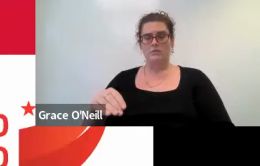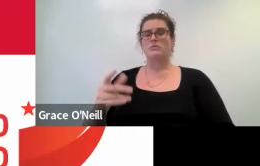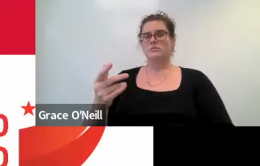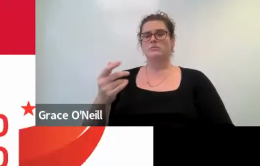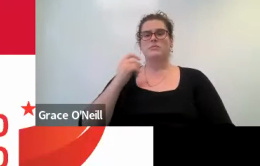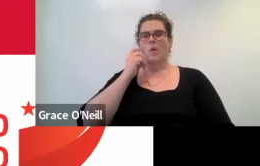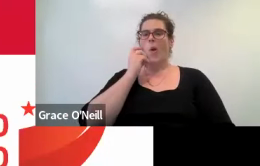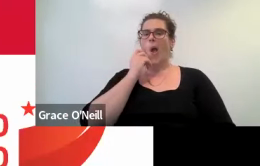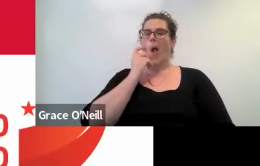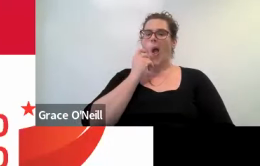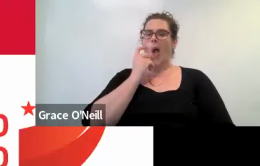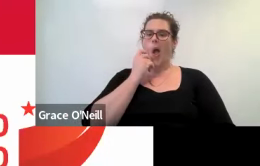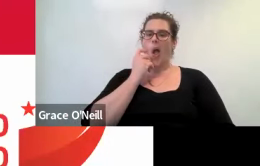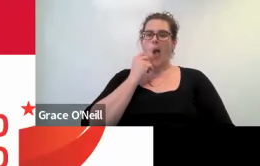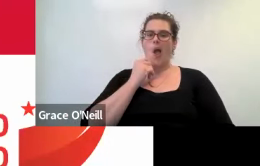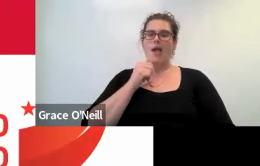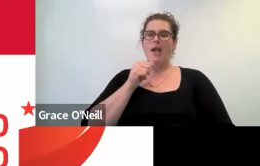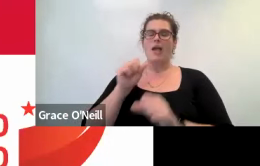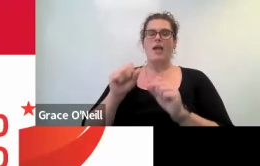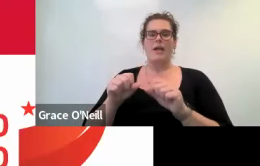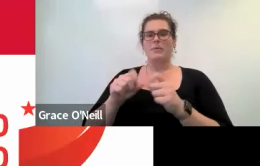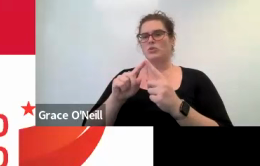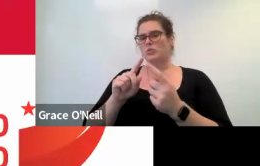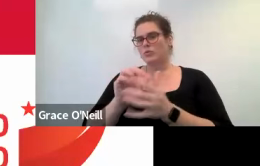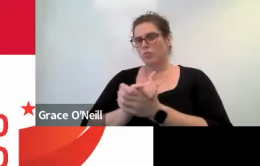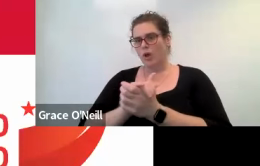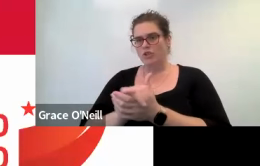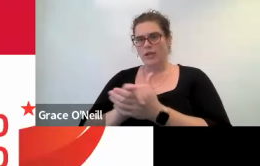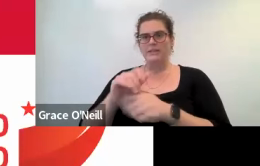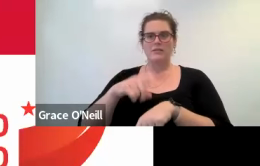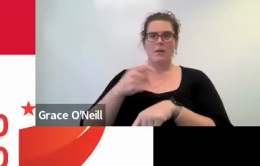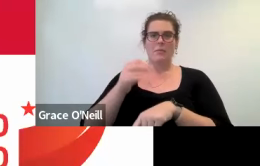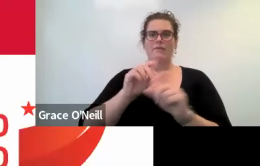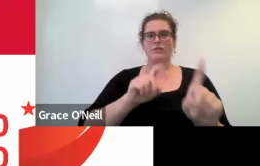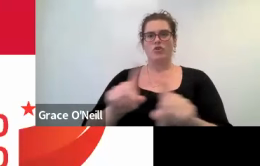their hands, wearing masks at the time of the survey.